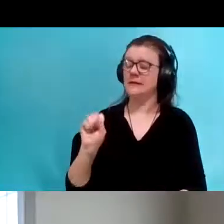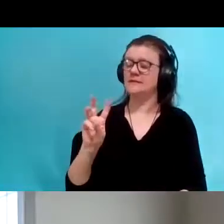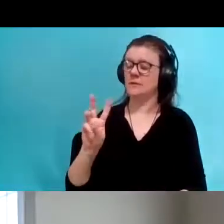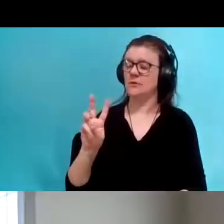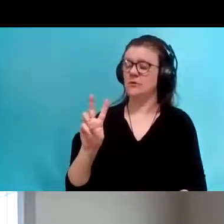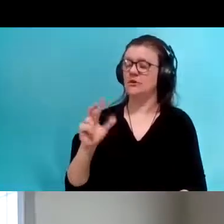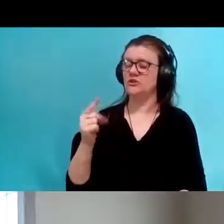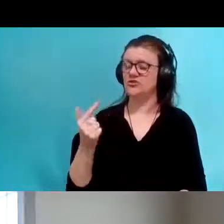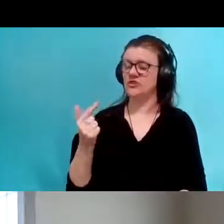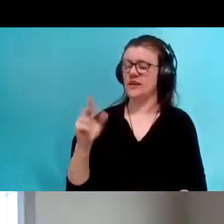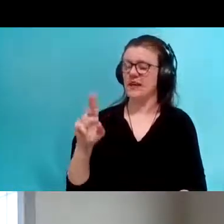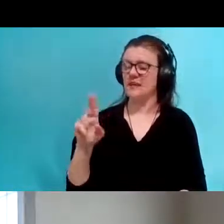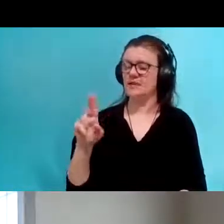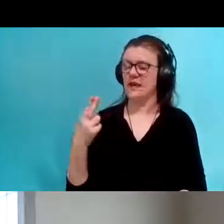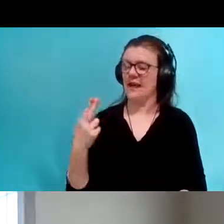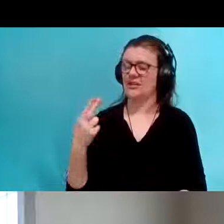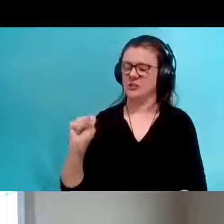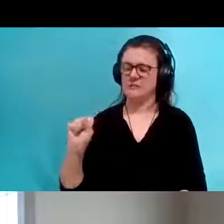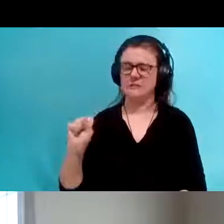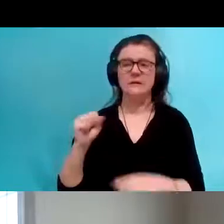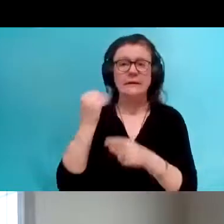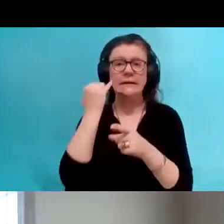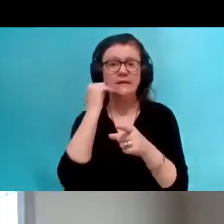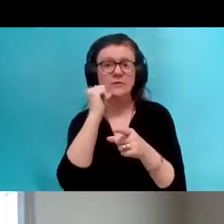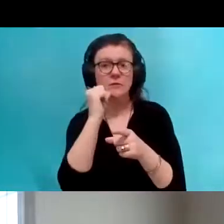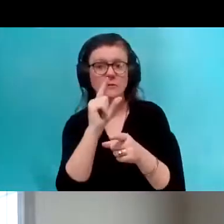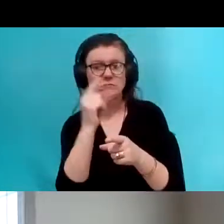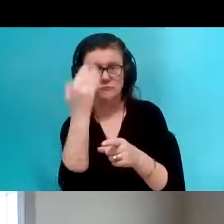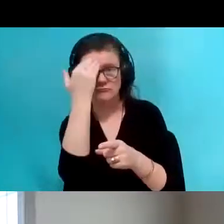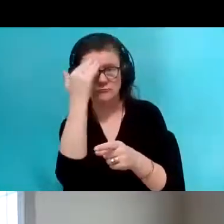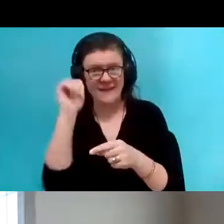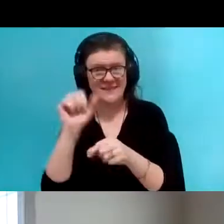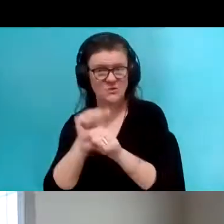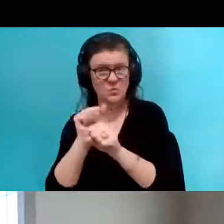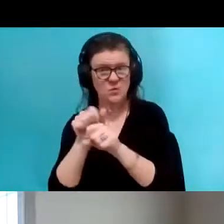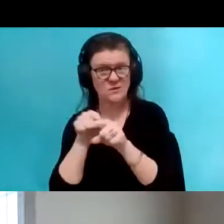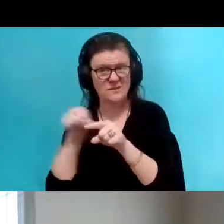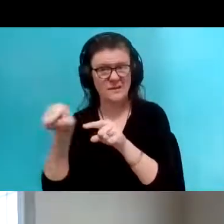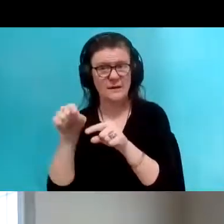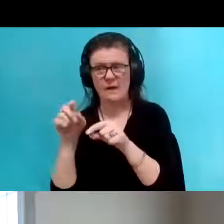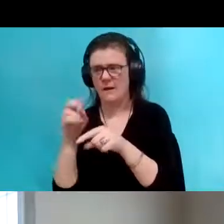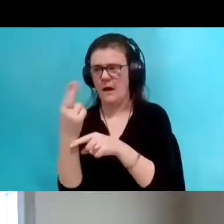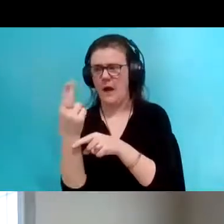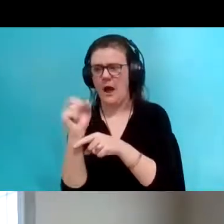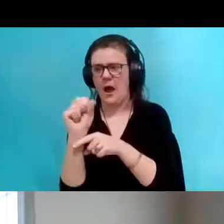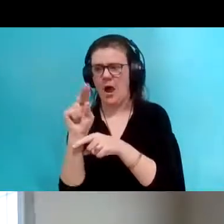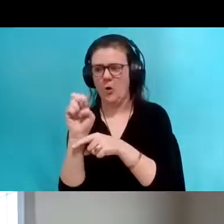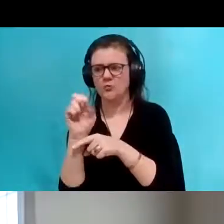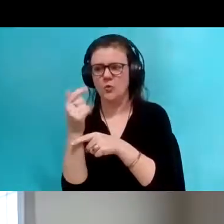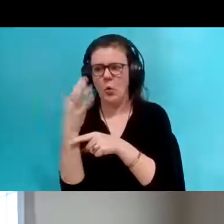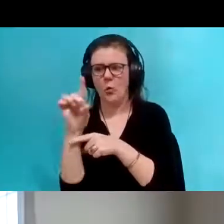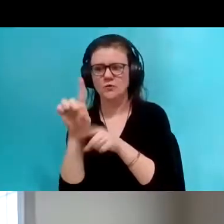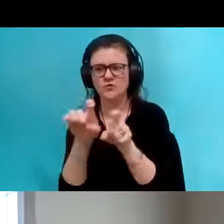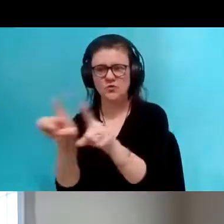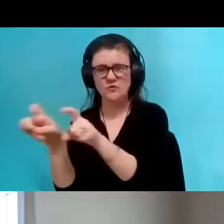the Intersecretarial Working Group on Household Surveys, this is really, I think, an important global